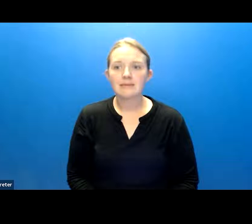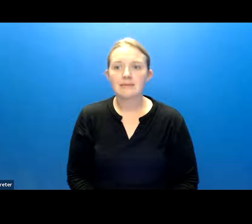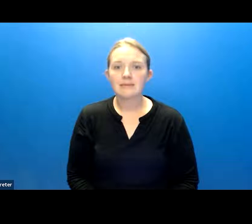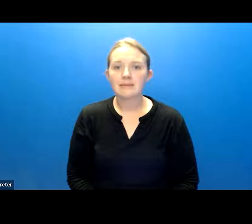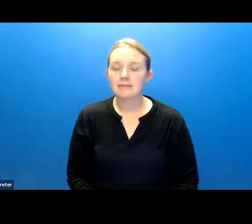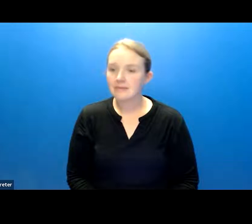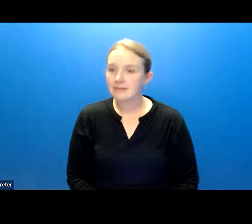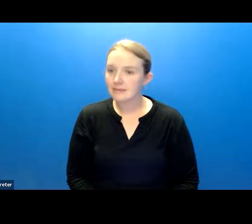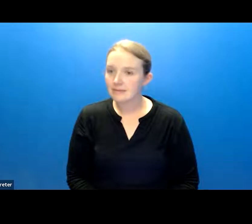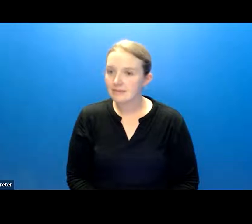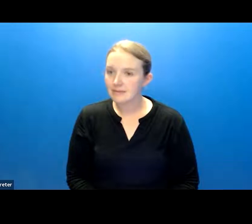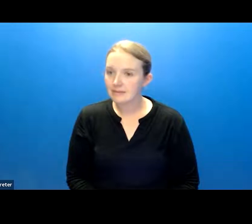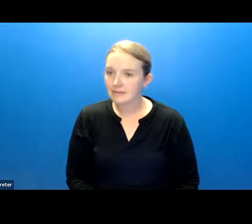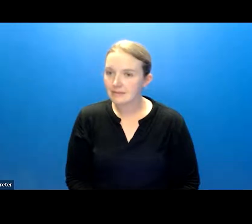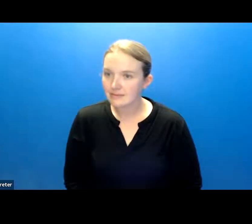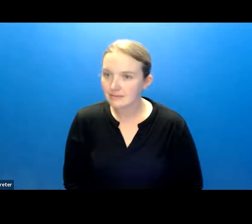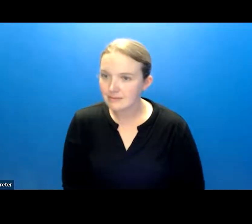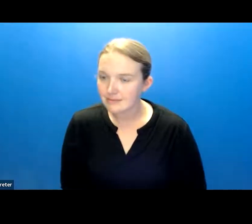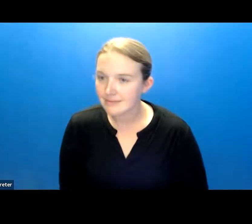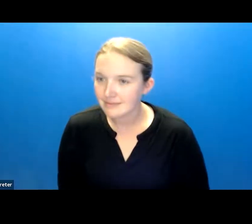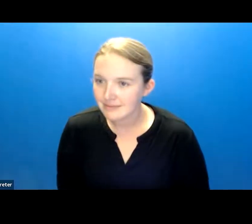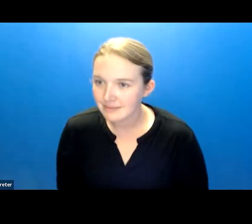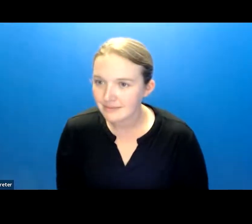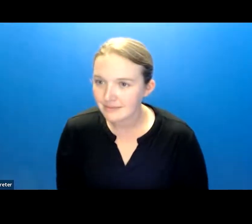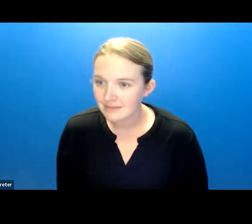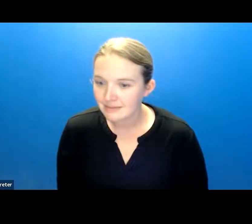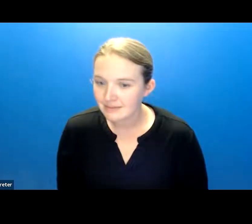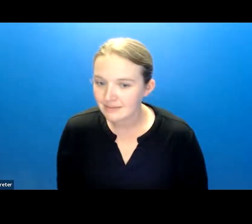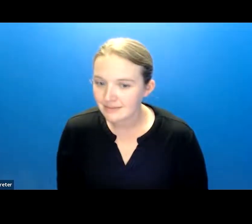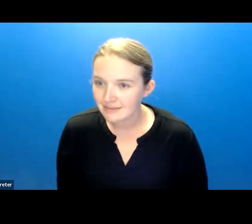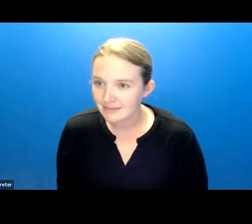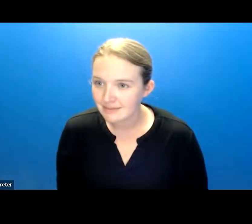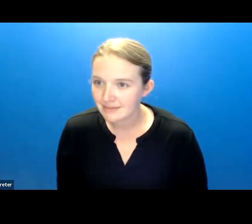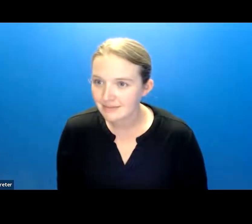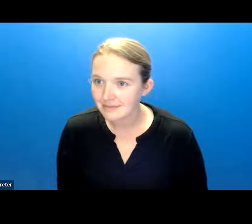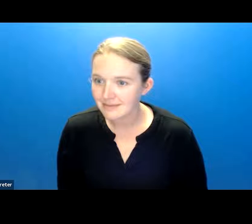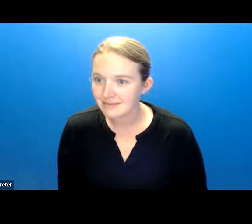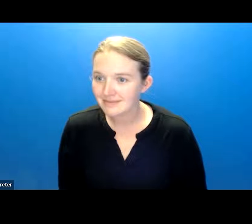waiver program. And so I go, I don't need my phone to speak loud.